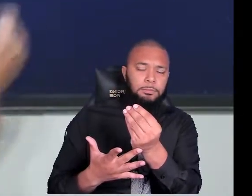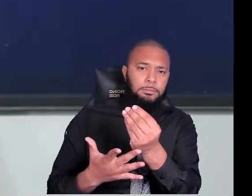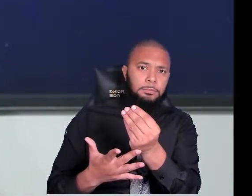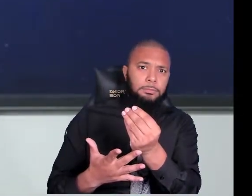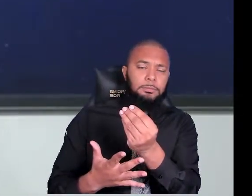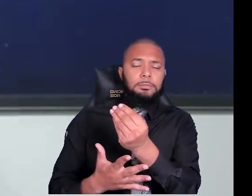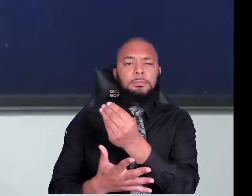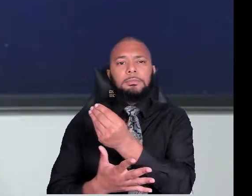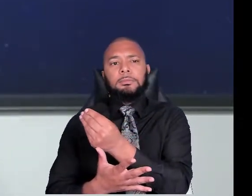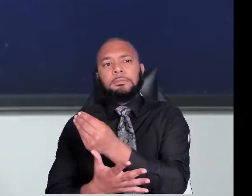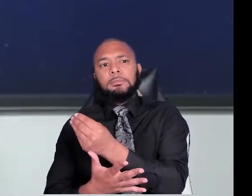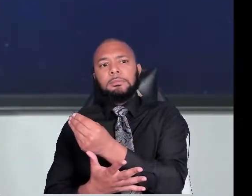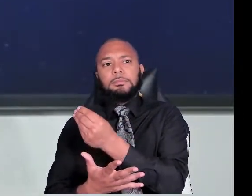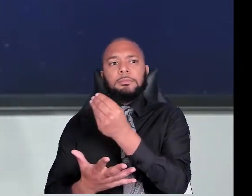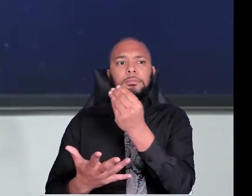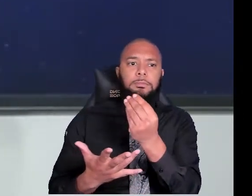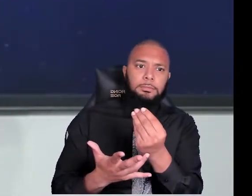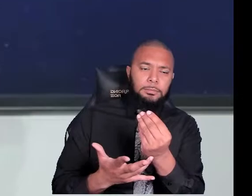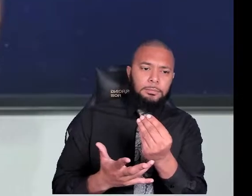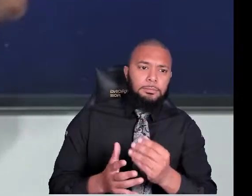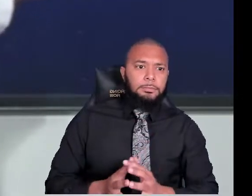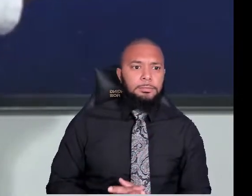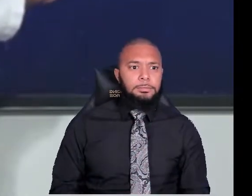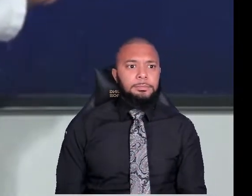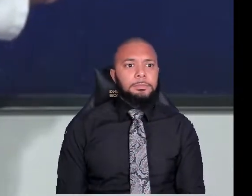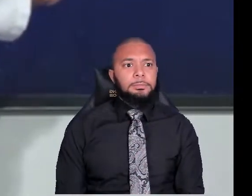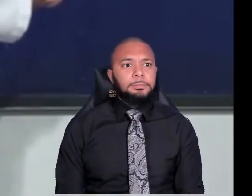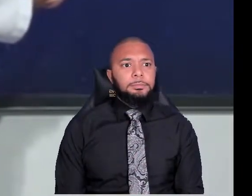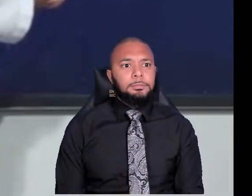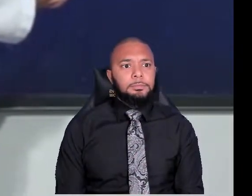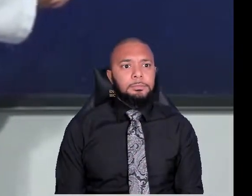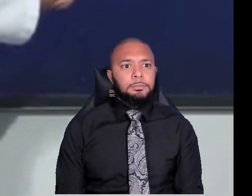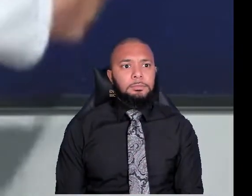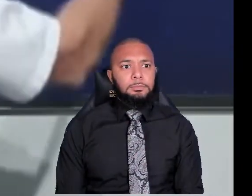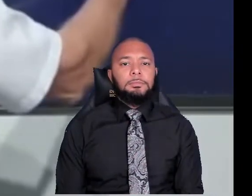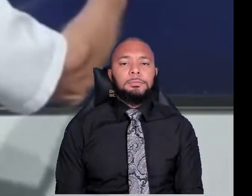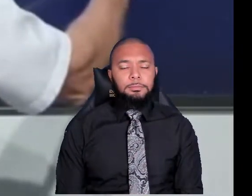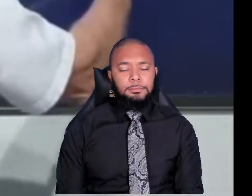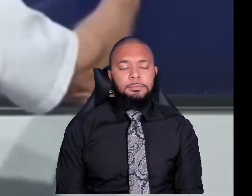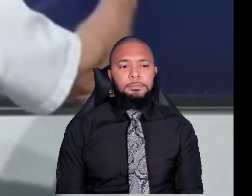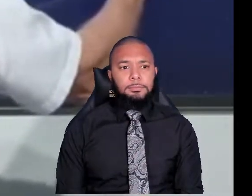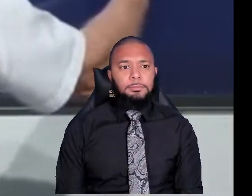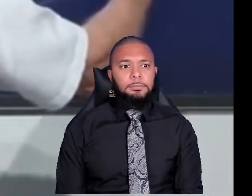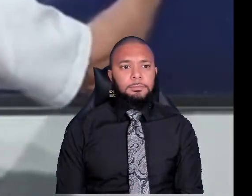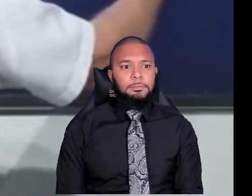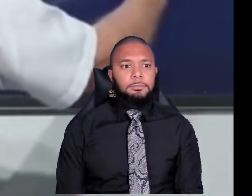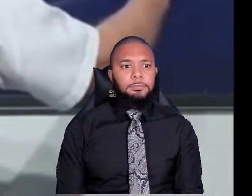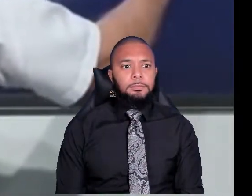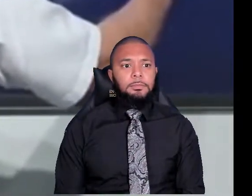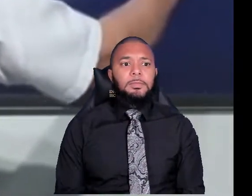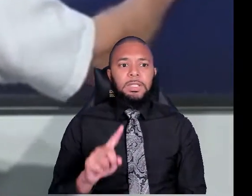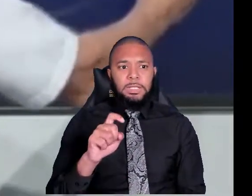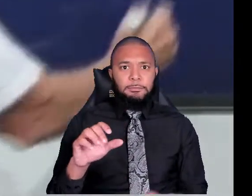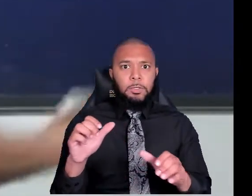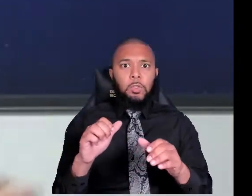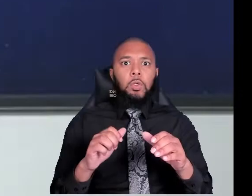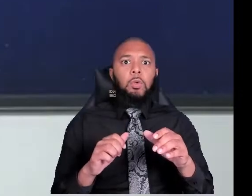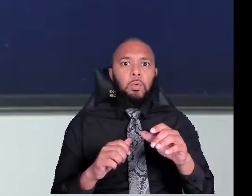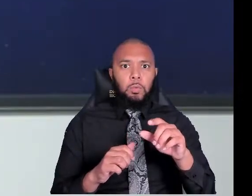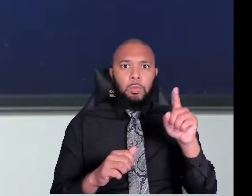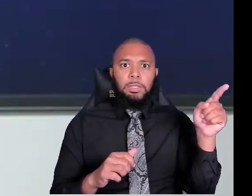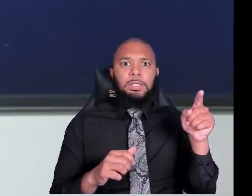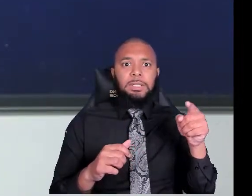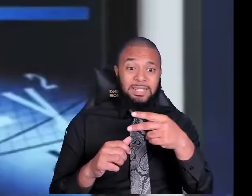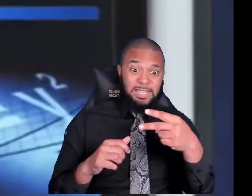negative 6 in front of the y. And the negative 2 also has to get multiplied times the right-hand side, which would give you